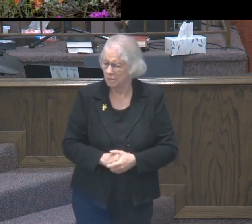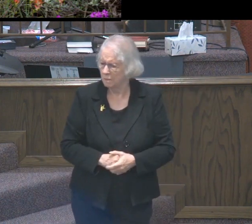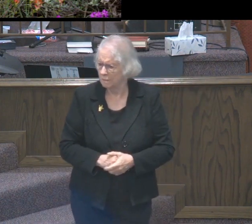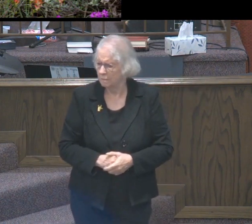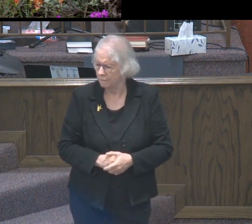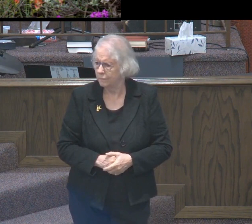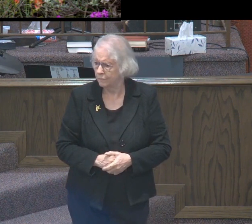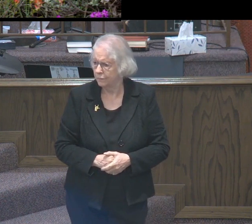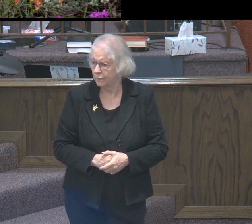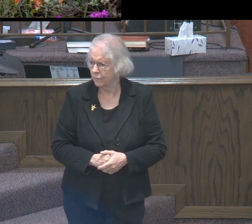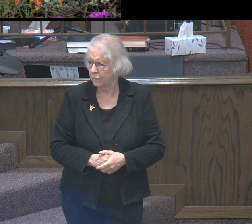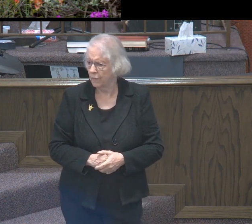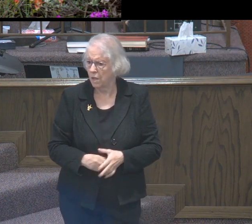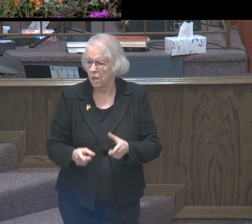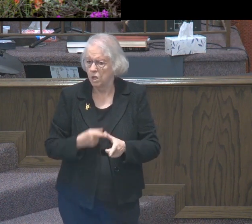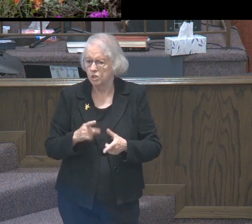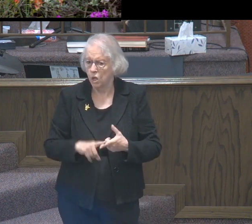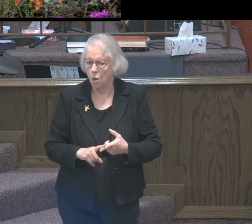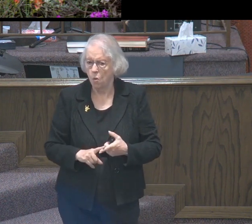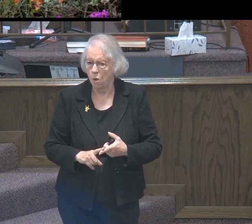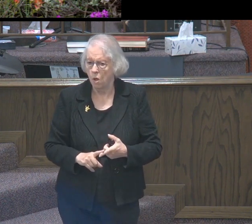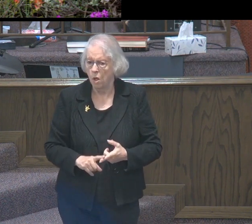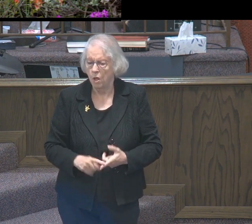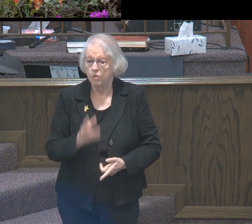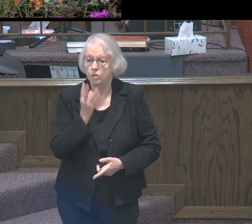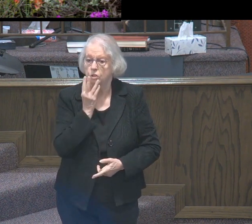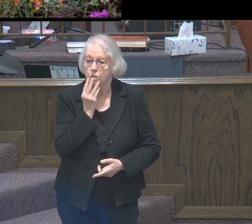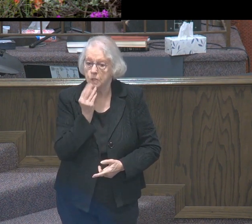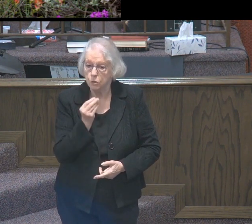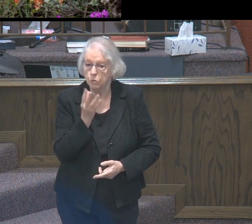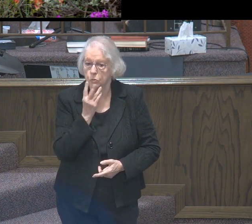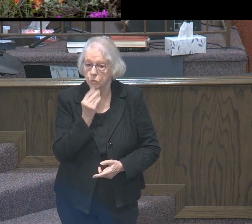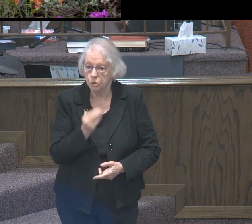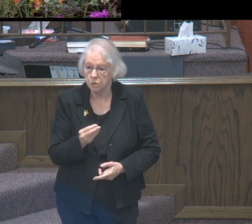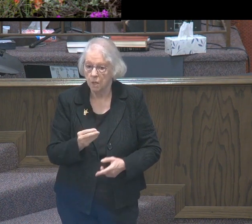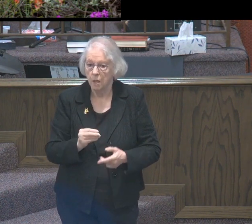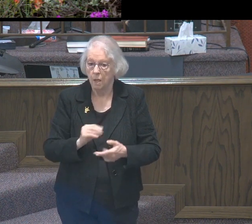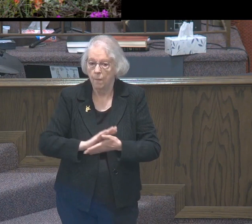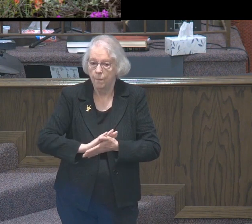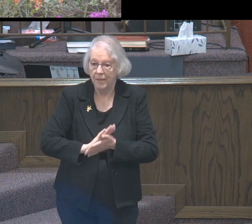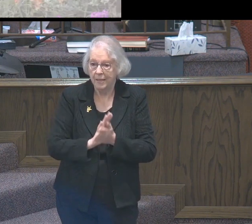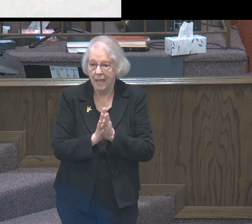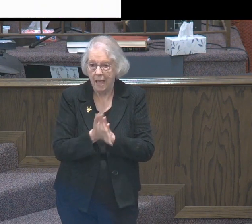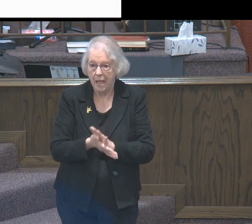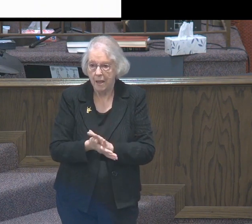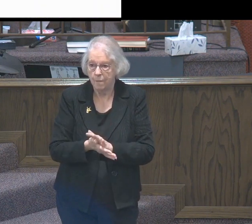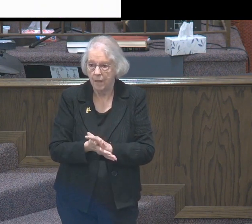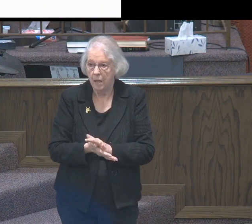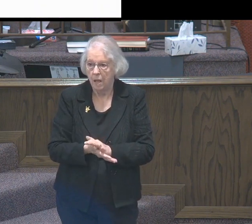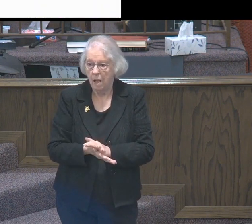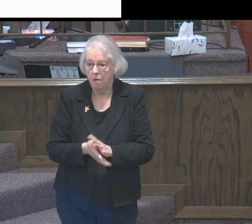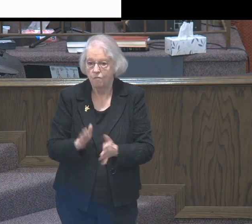understandings or interpretations of the law or the law and the prophets,